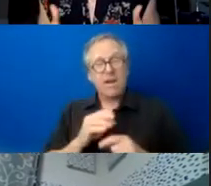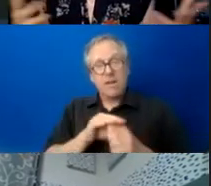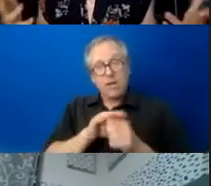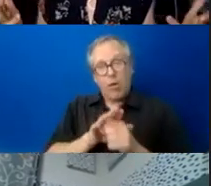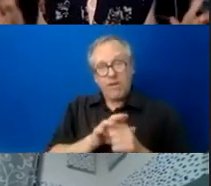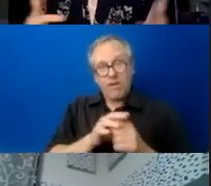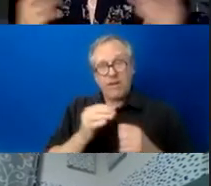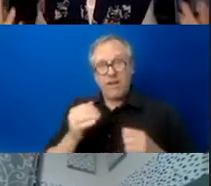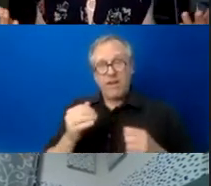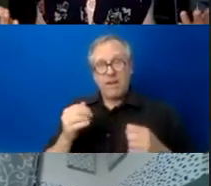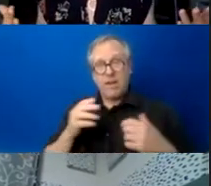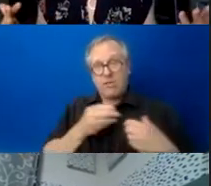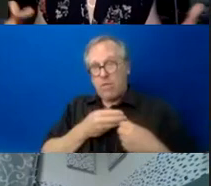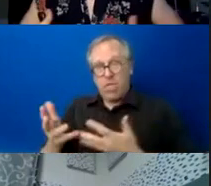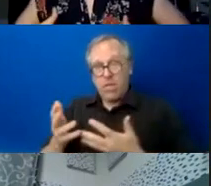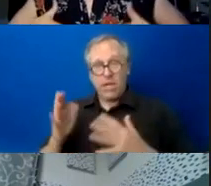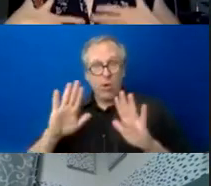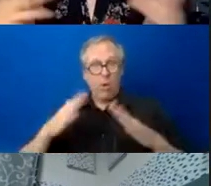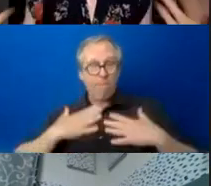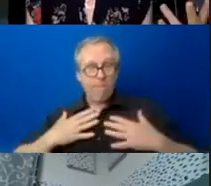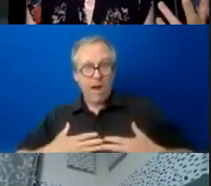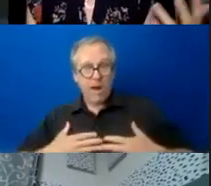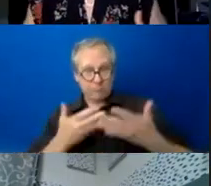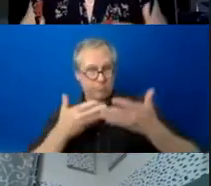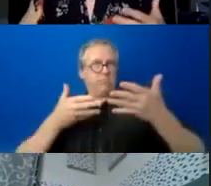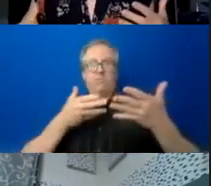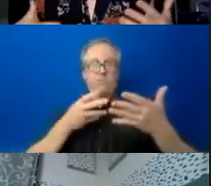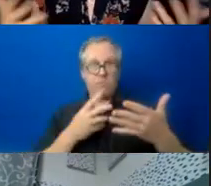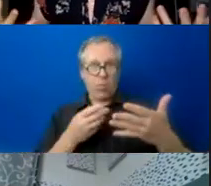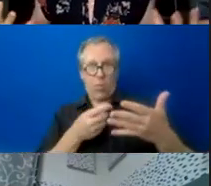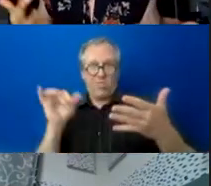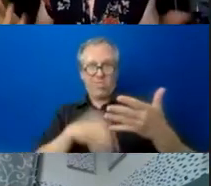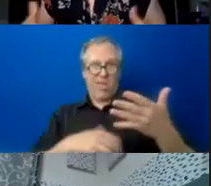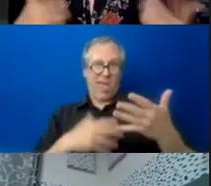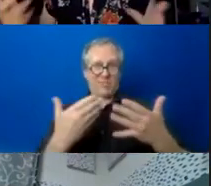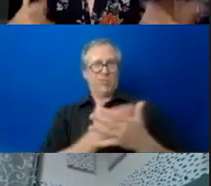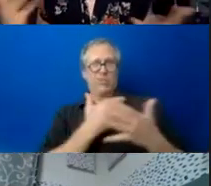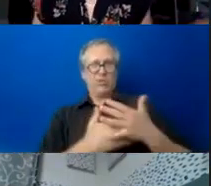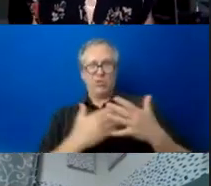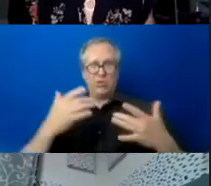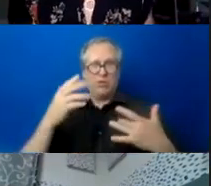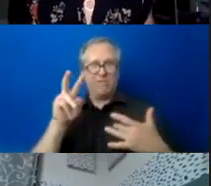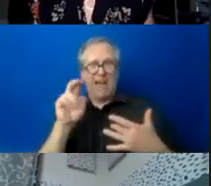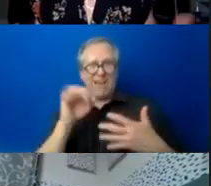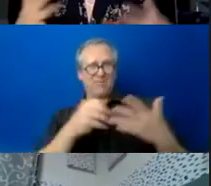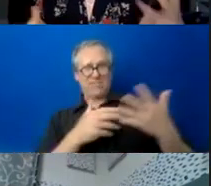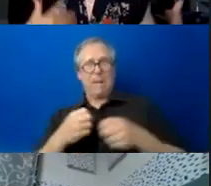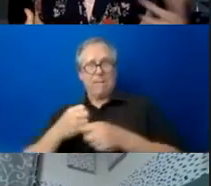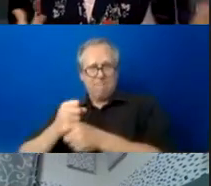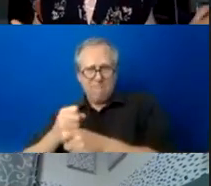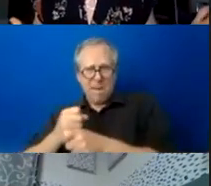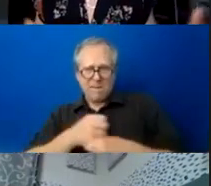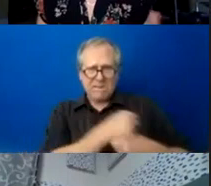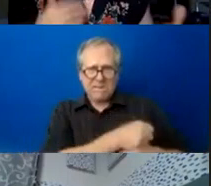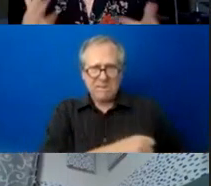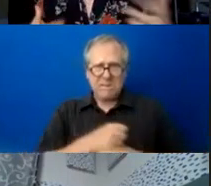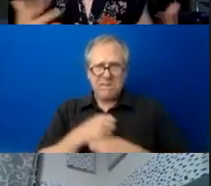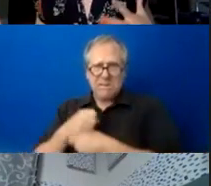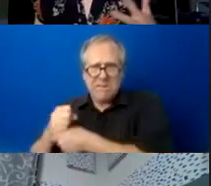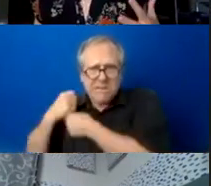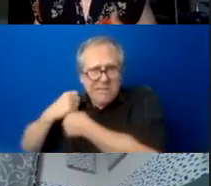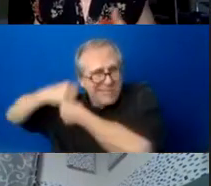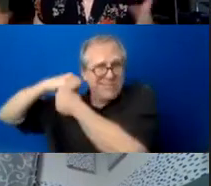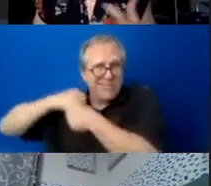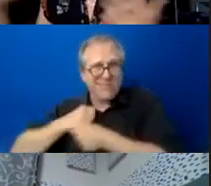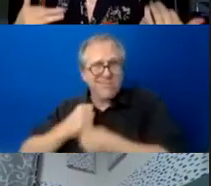like, what's this? Responds. It's like, okay, I guess I'm going to make some antibodies now. That's going to take a while. I got to make